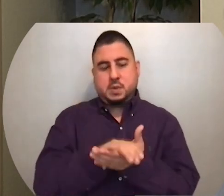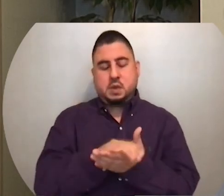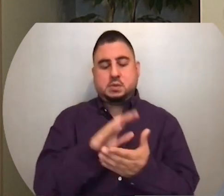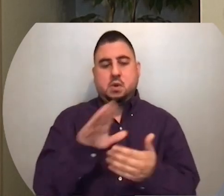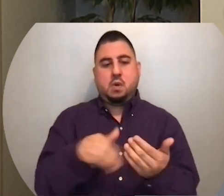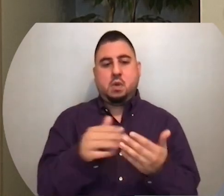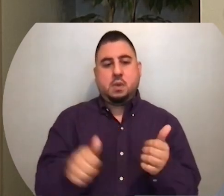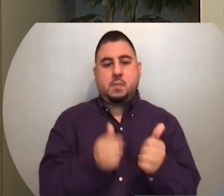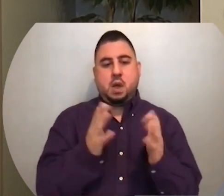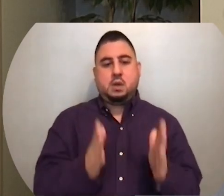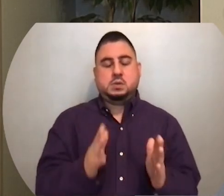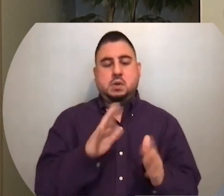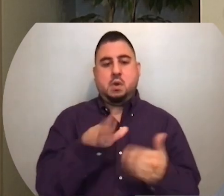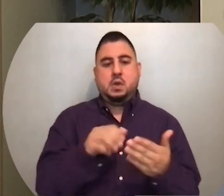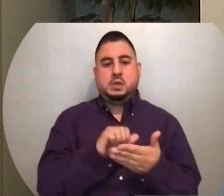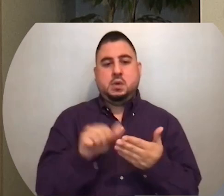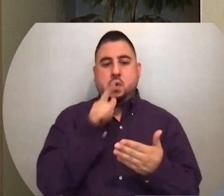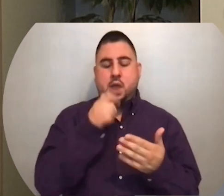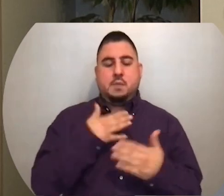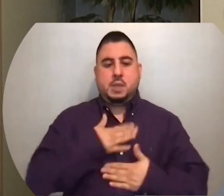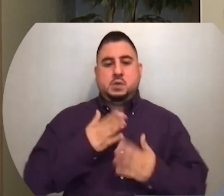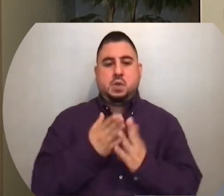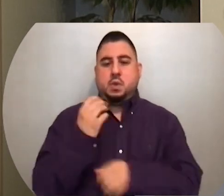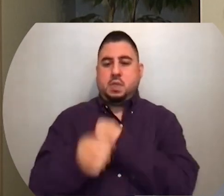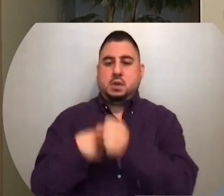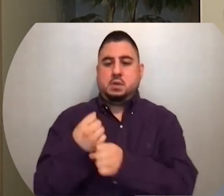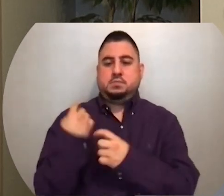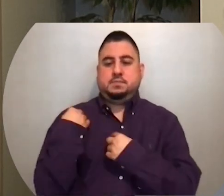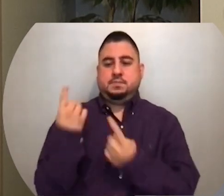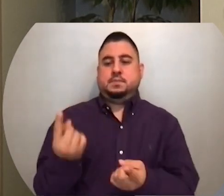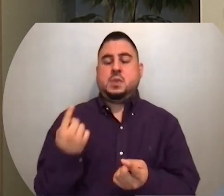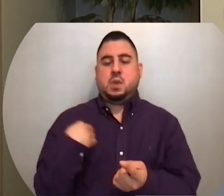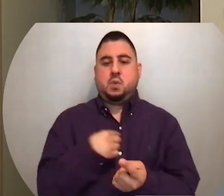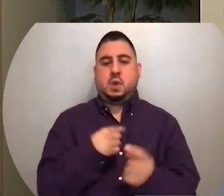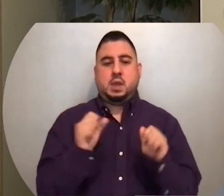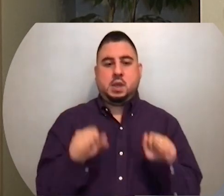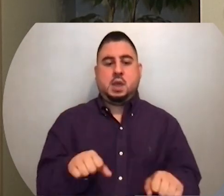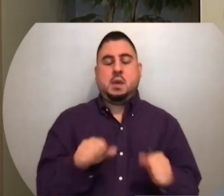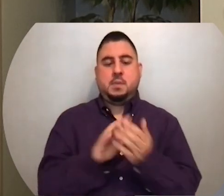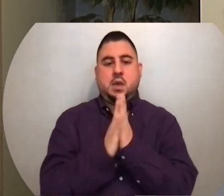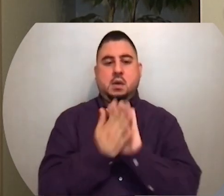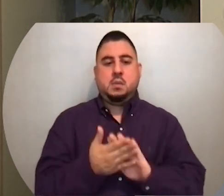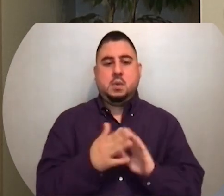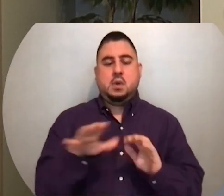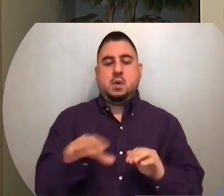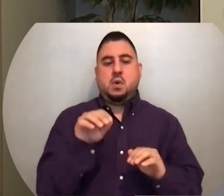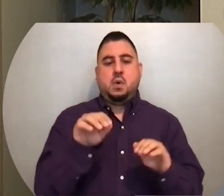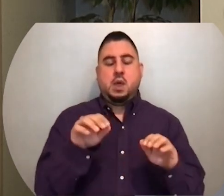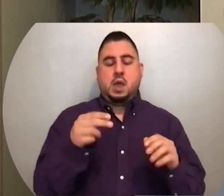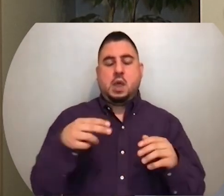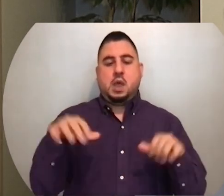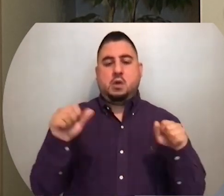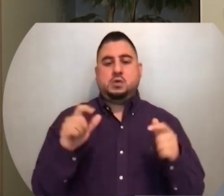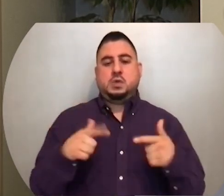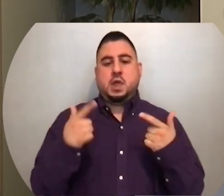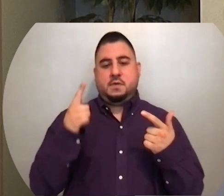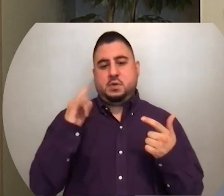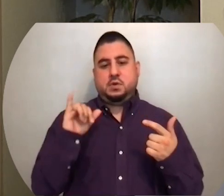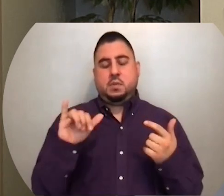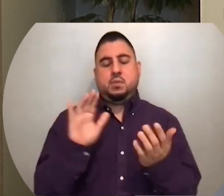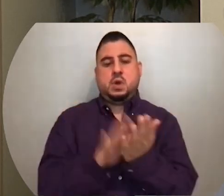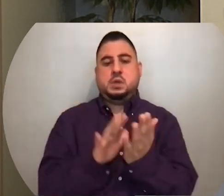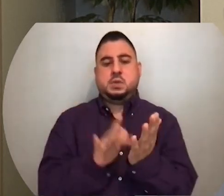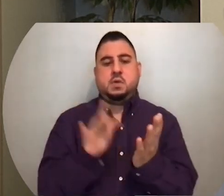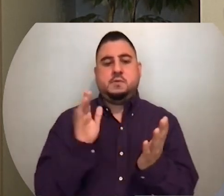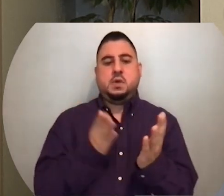with the blessed apostles and all the saints who have pleased you throughout the ages, we may merit to be co-heirs to eternal life, and